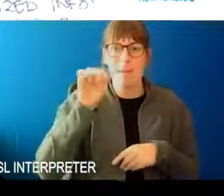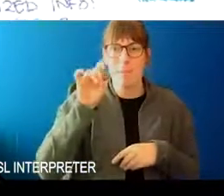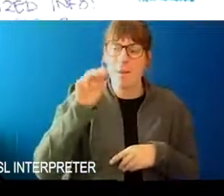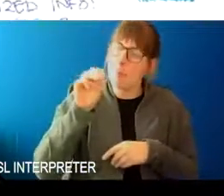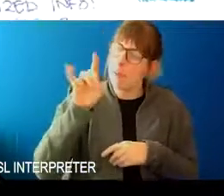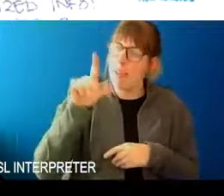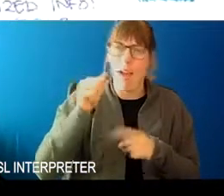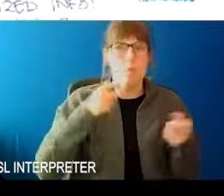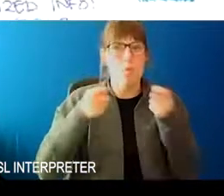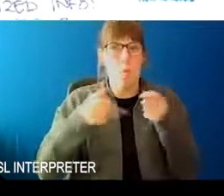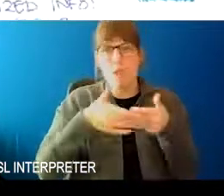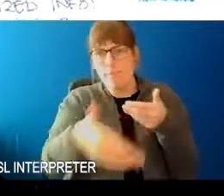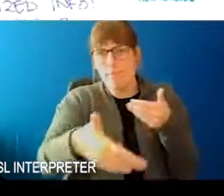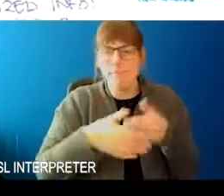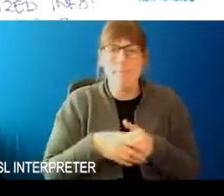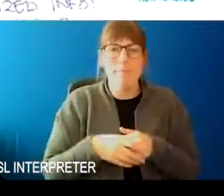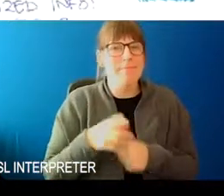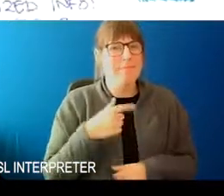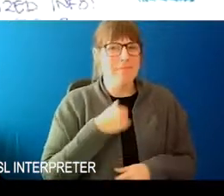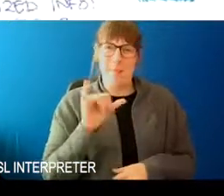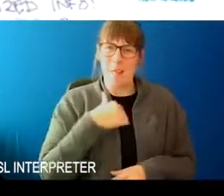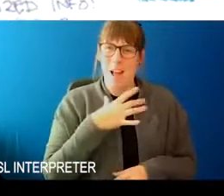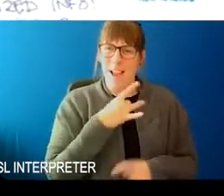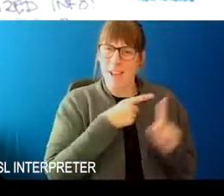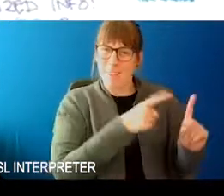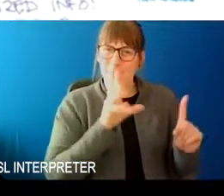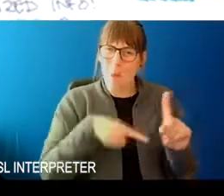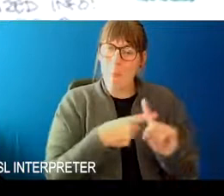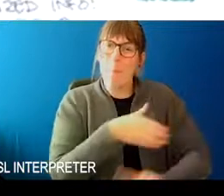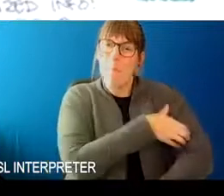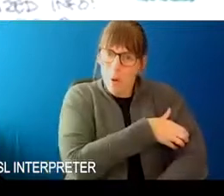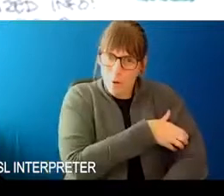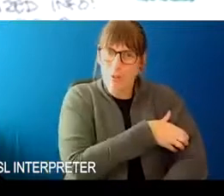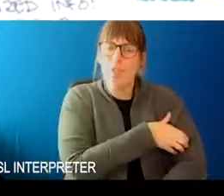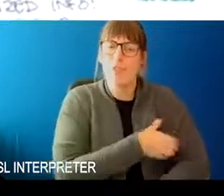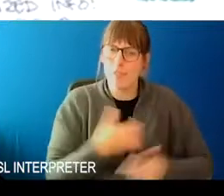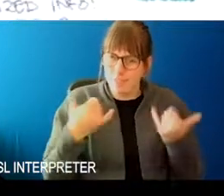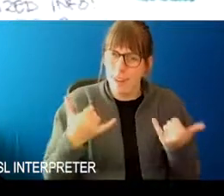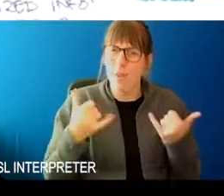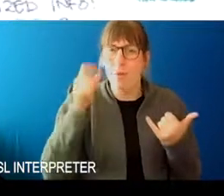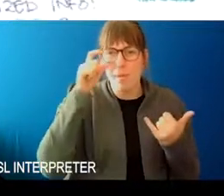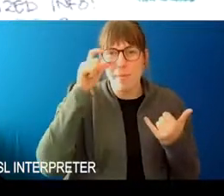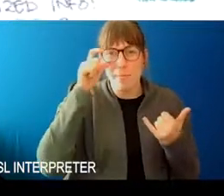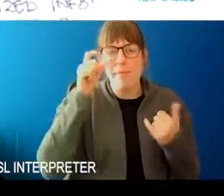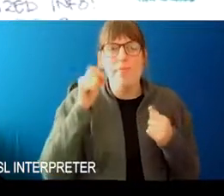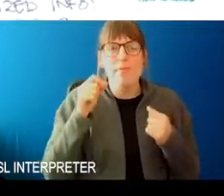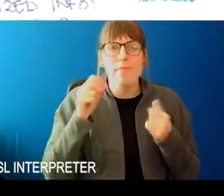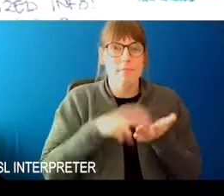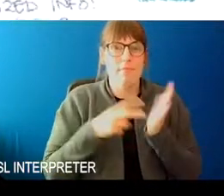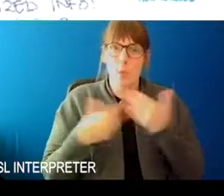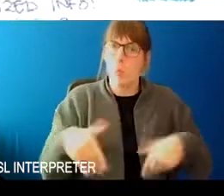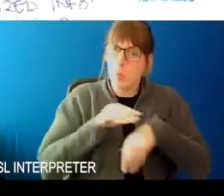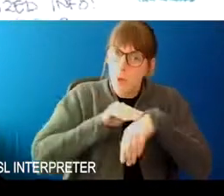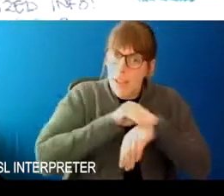be part of a media, be a controlling part. Mm-hmm. I really liked the thing that she was saying about the power of the